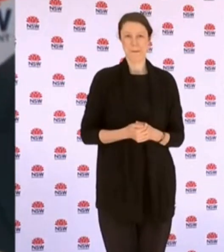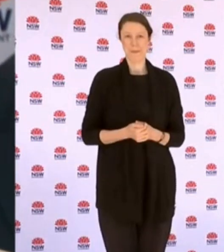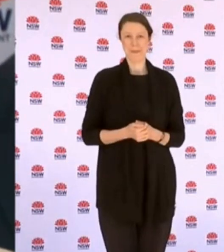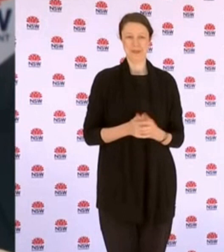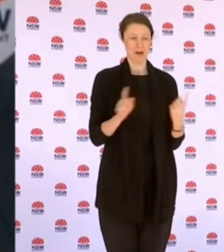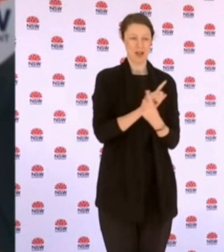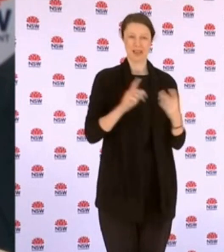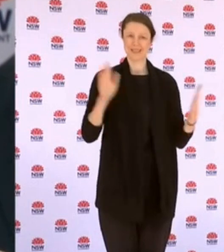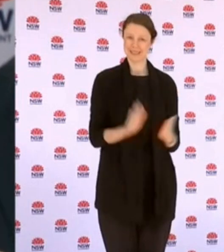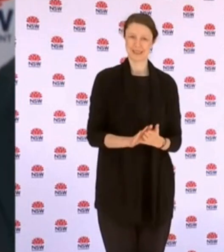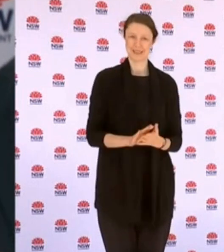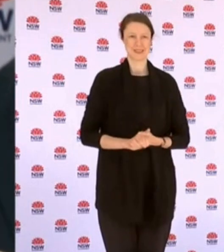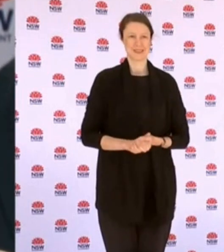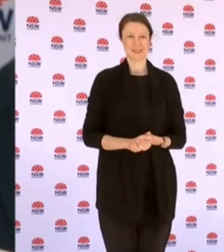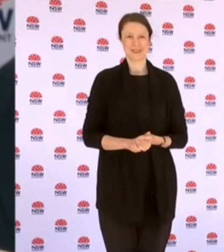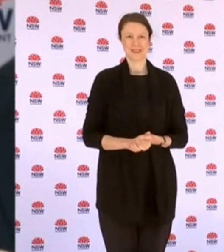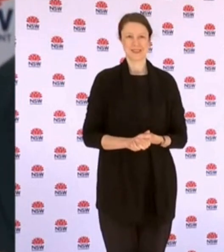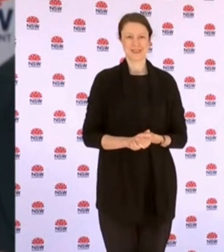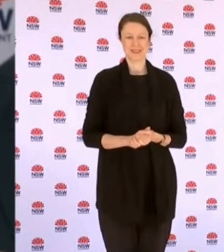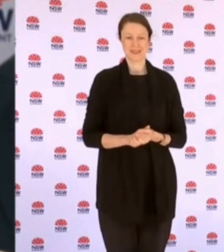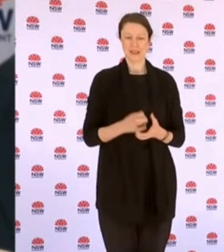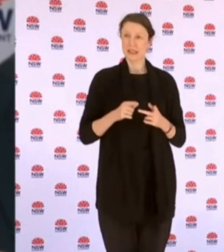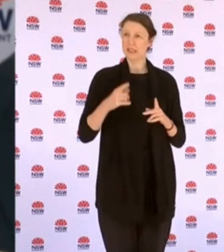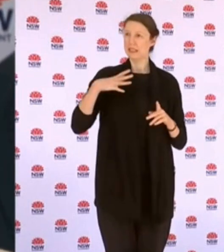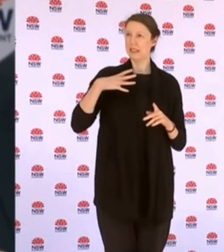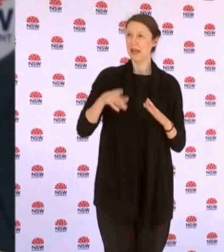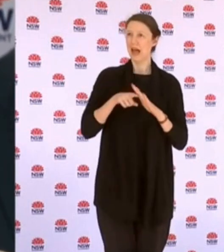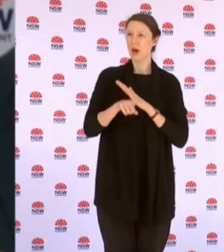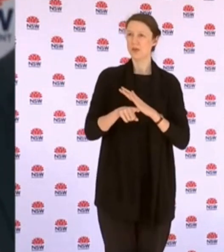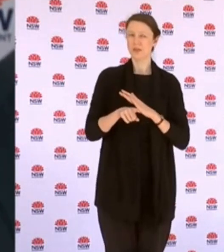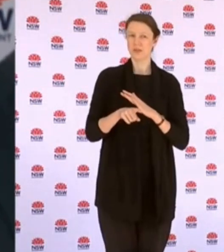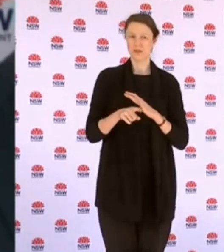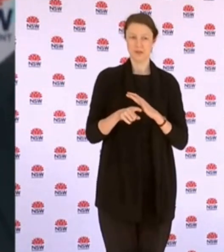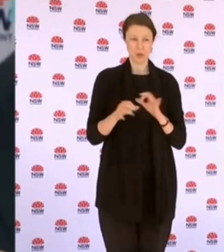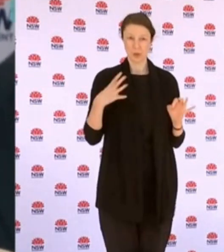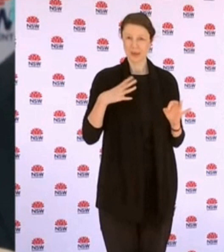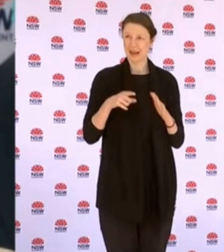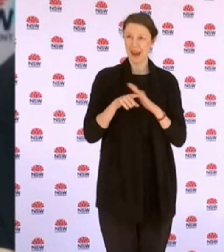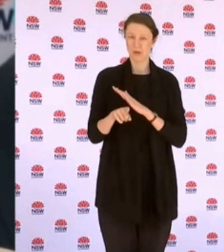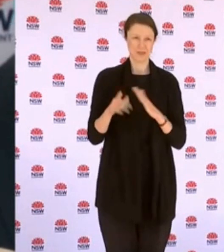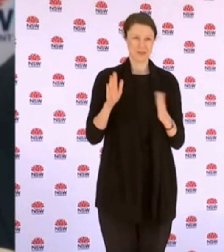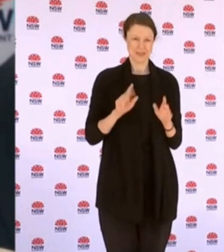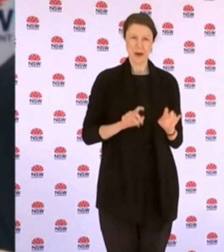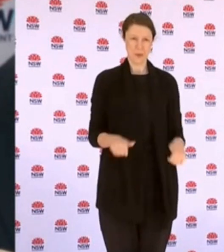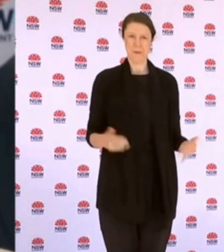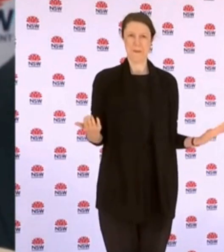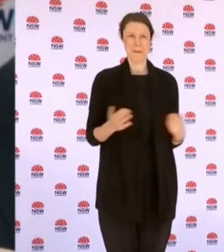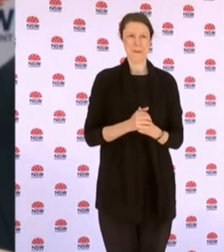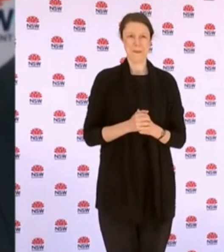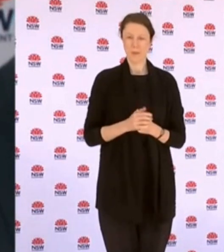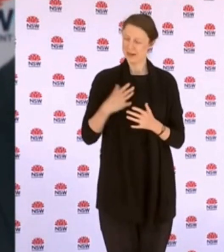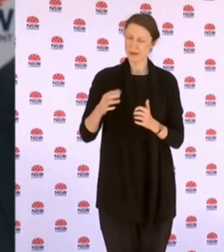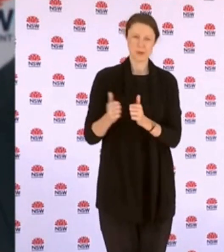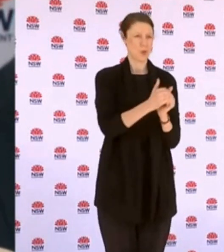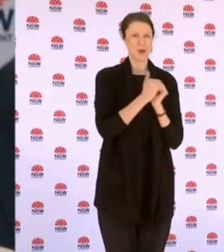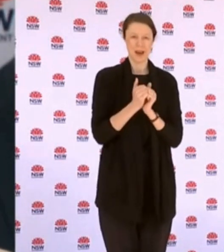hard, but if all of us work together, we will get through this in a timely way, as we've done before. New South Wales has